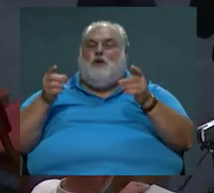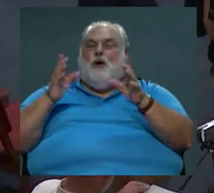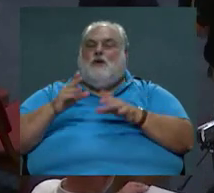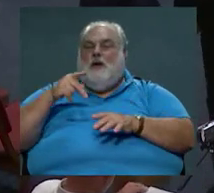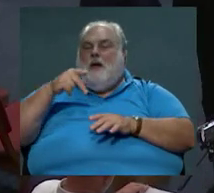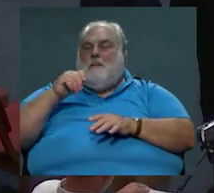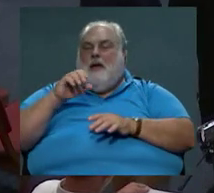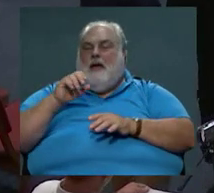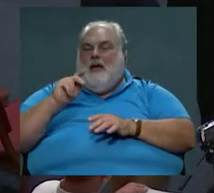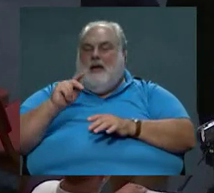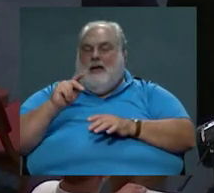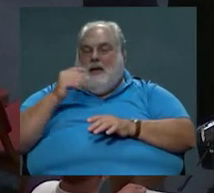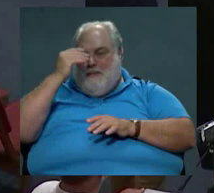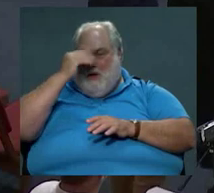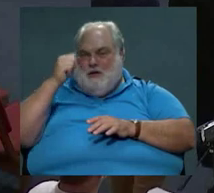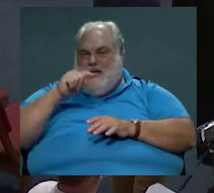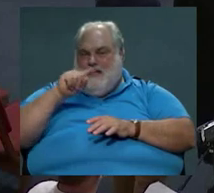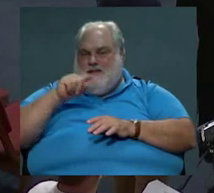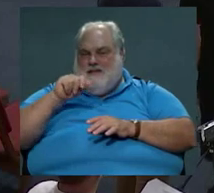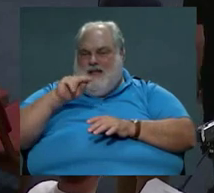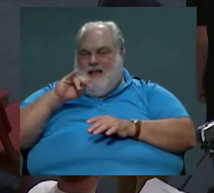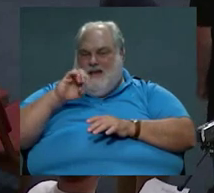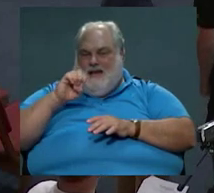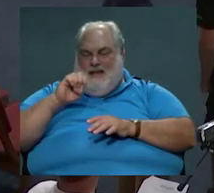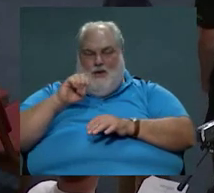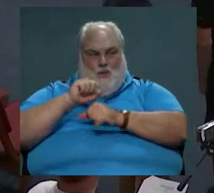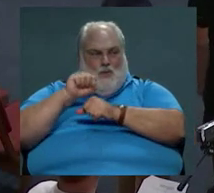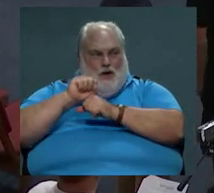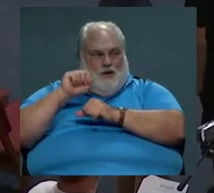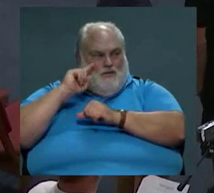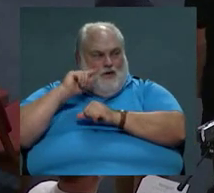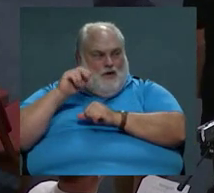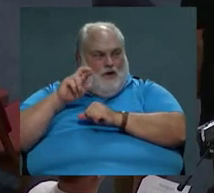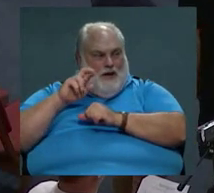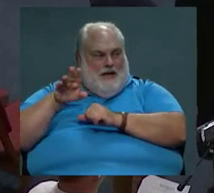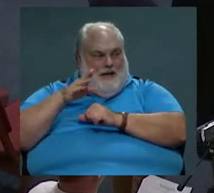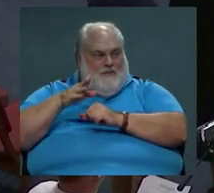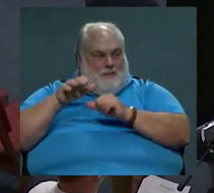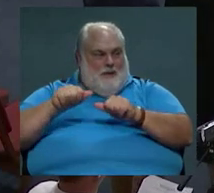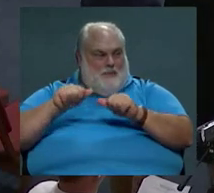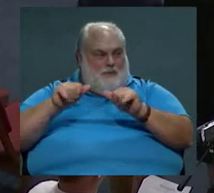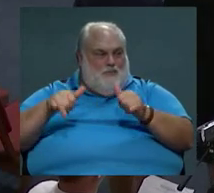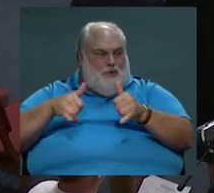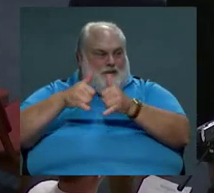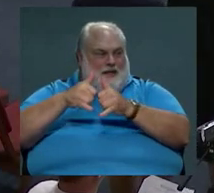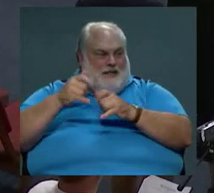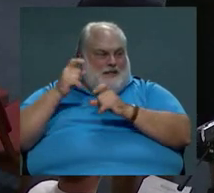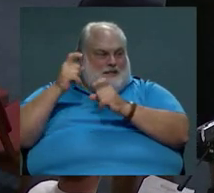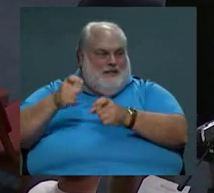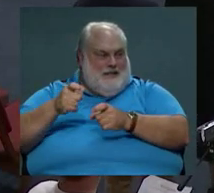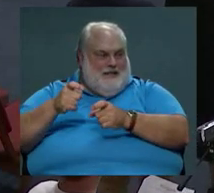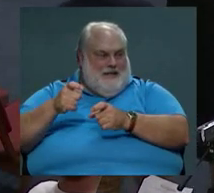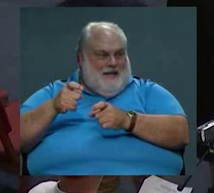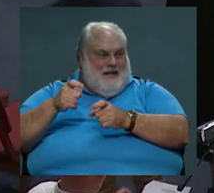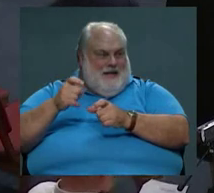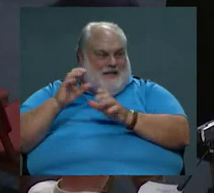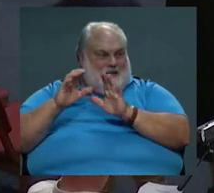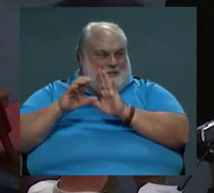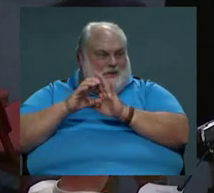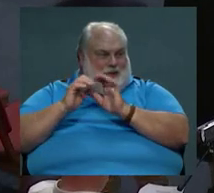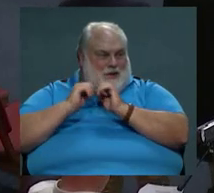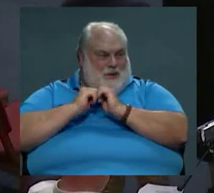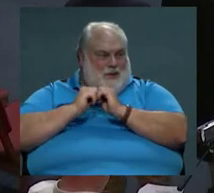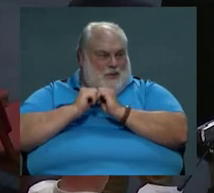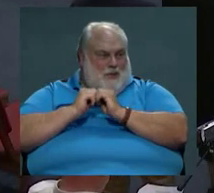since Zandi works for her and she never gets to make a presentation, she wanted to at least get her picture taken